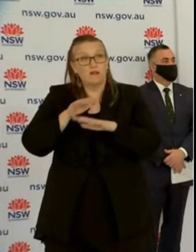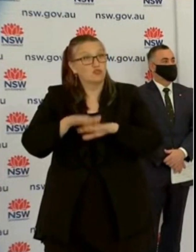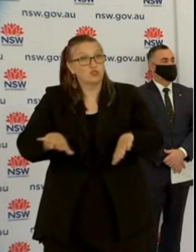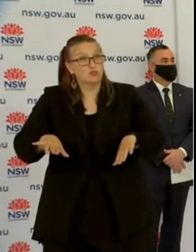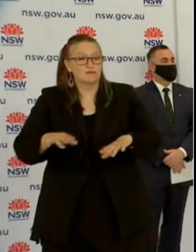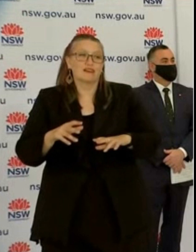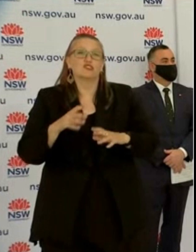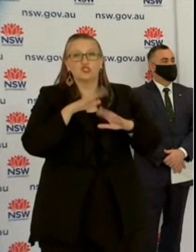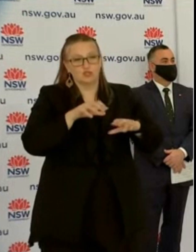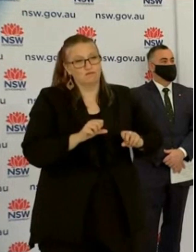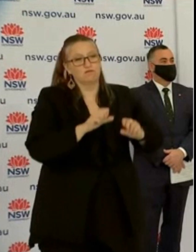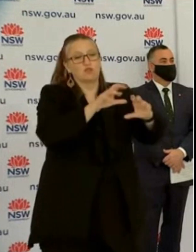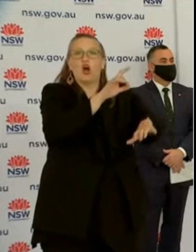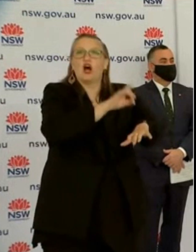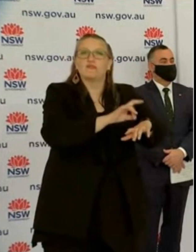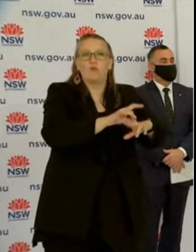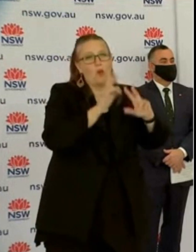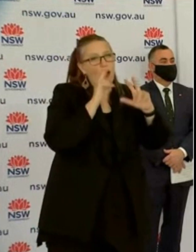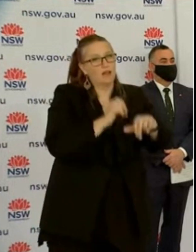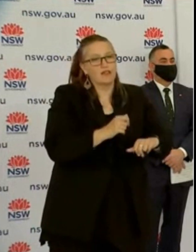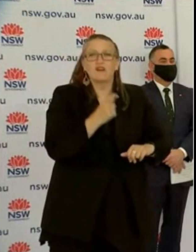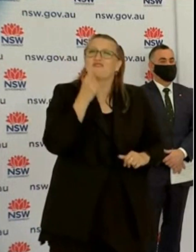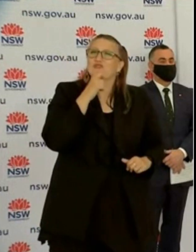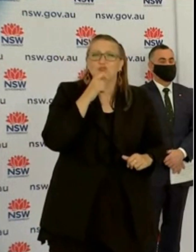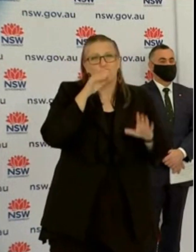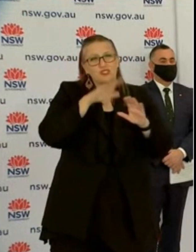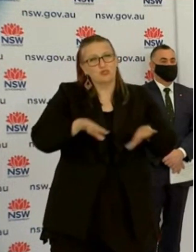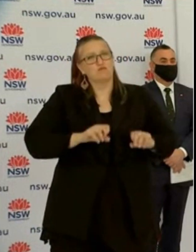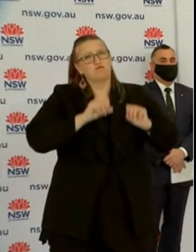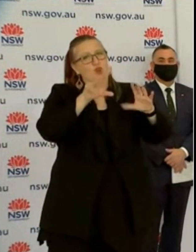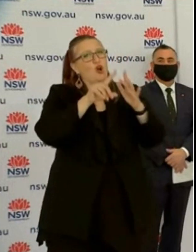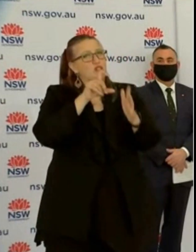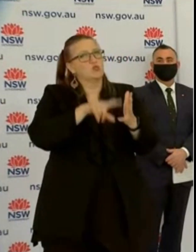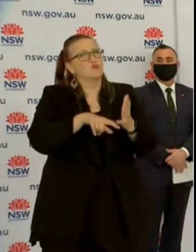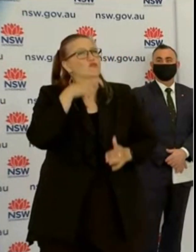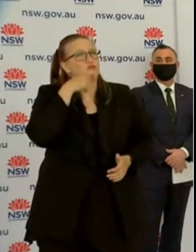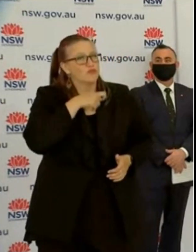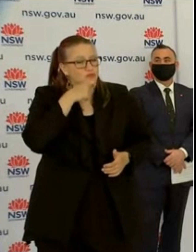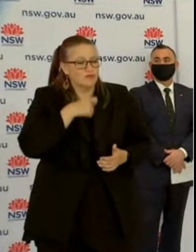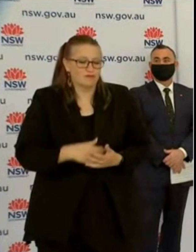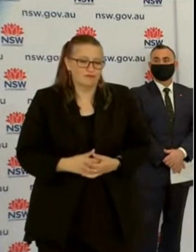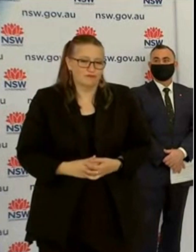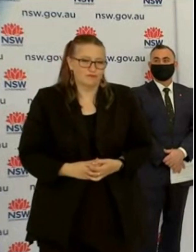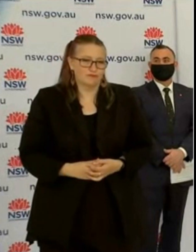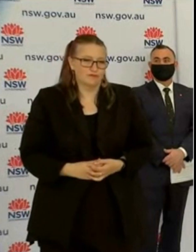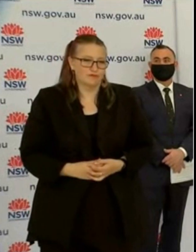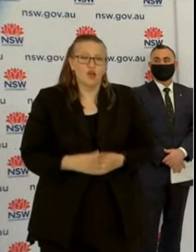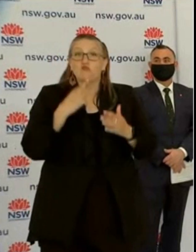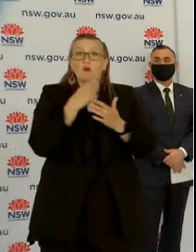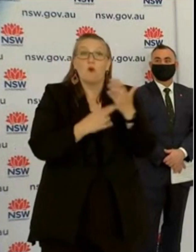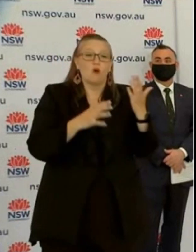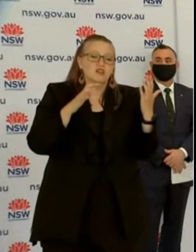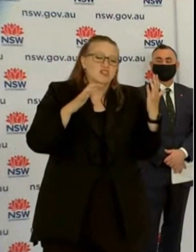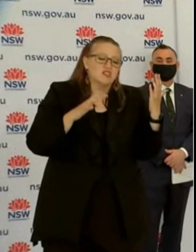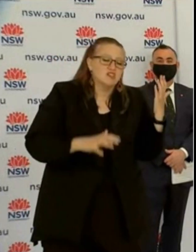seen extremely few children admitted to the intensive care unit. So I think there's a lot of detail in the report